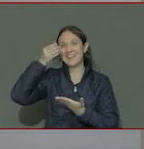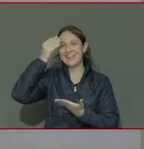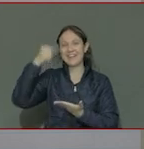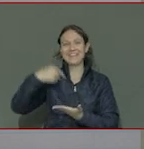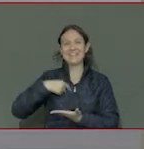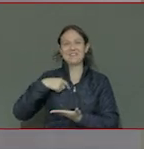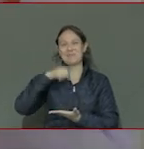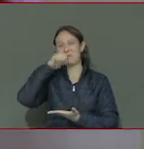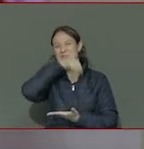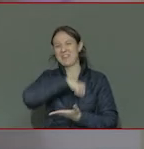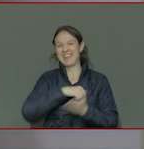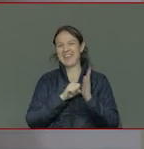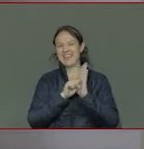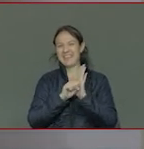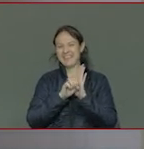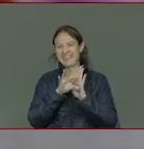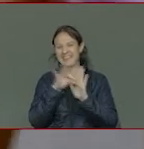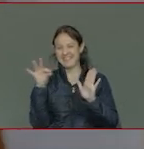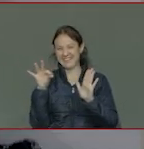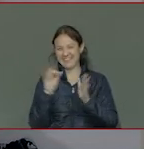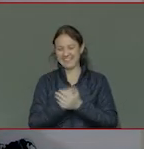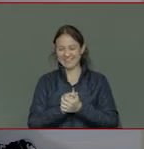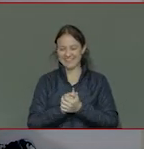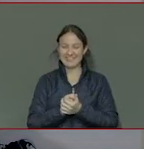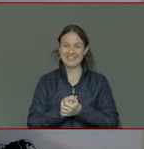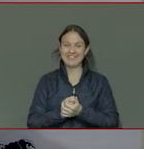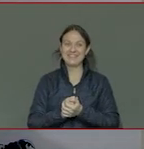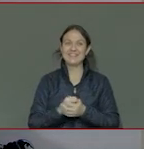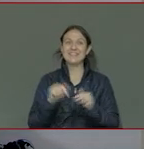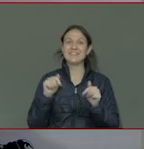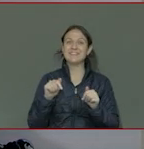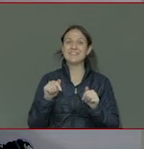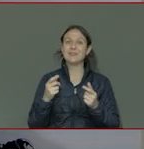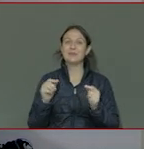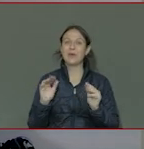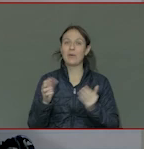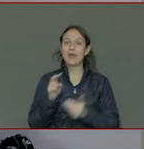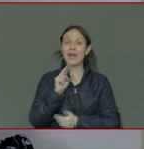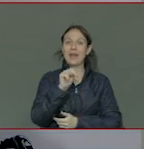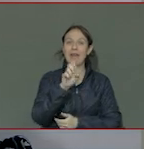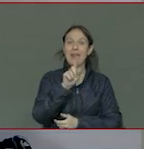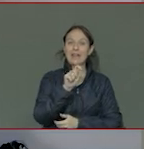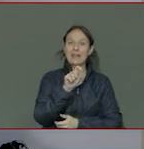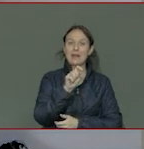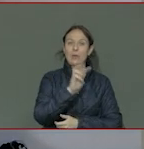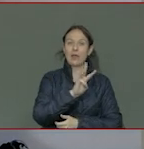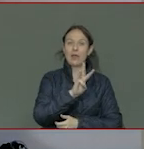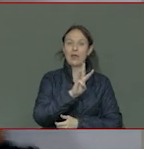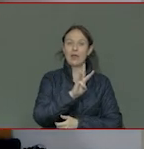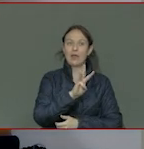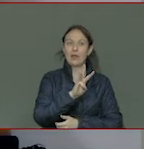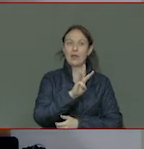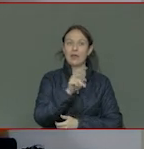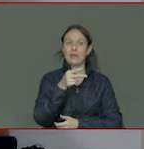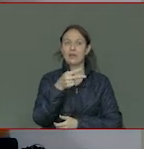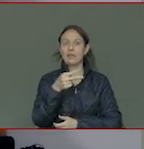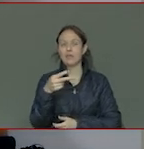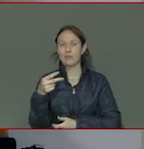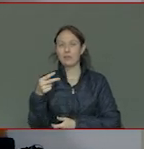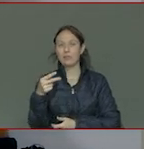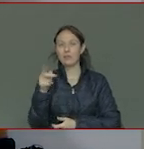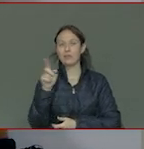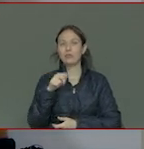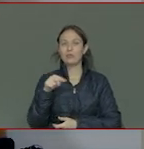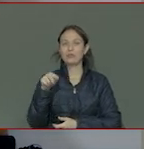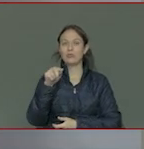symbols. So now in this case, the net work done equals the change